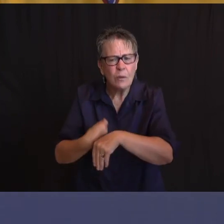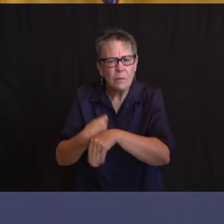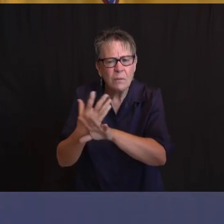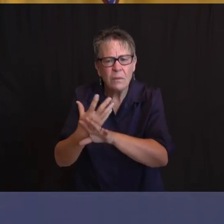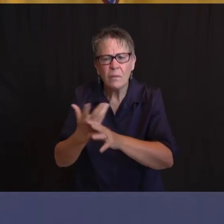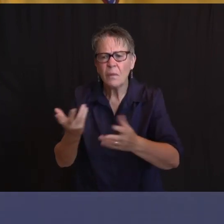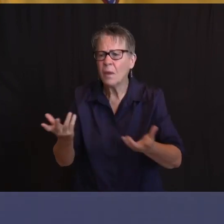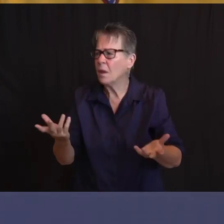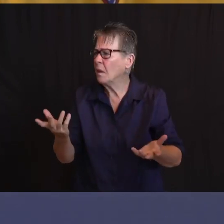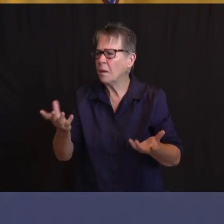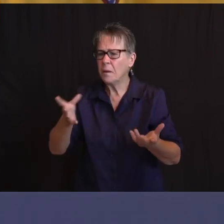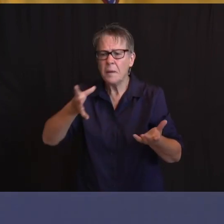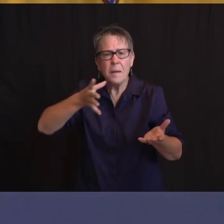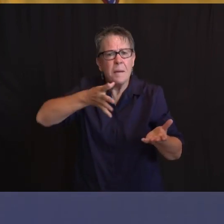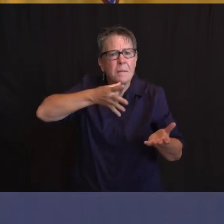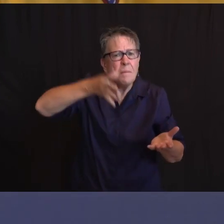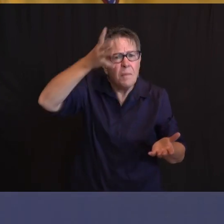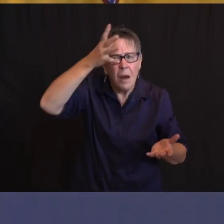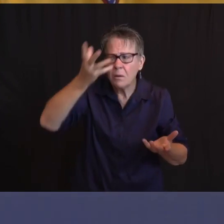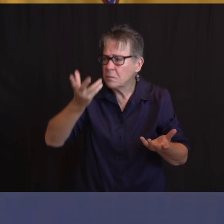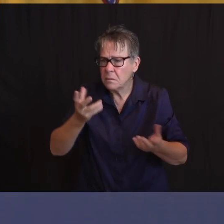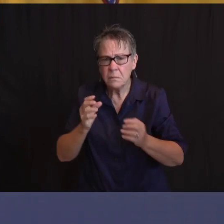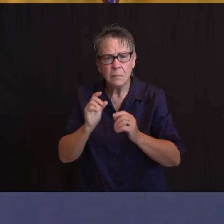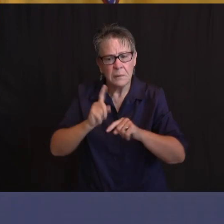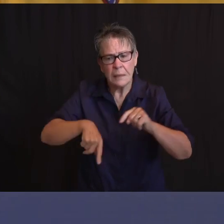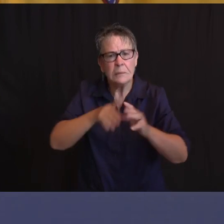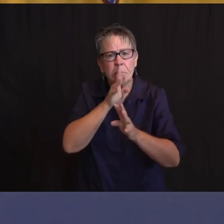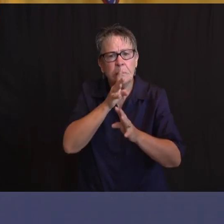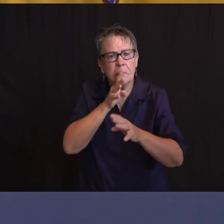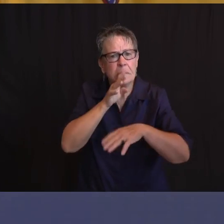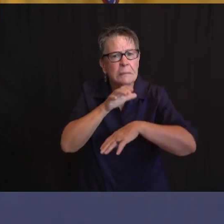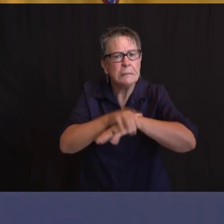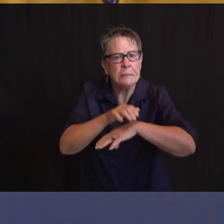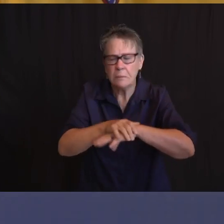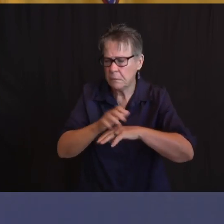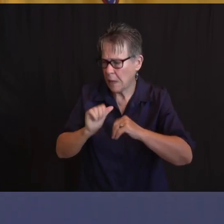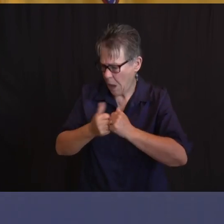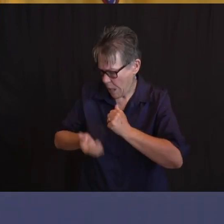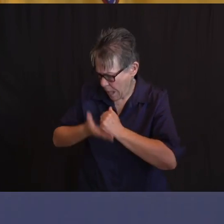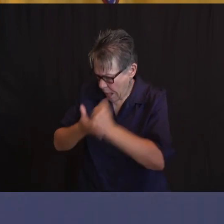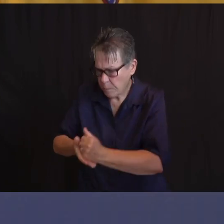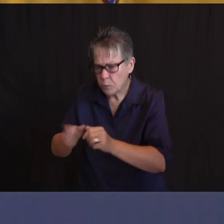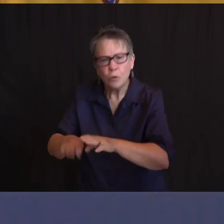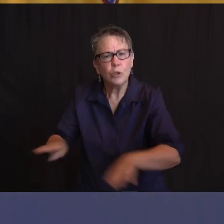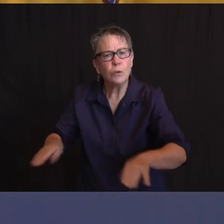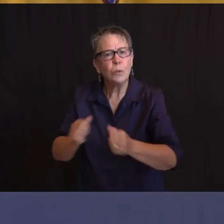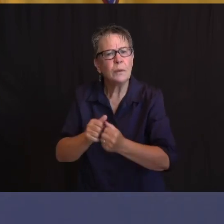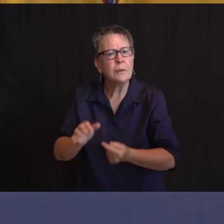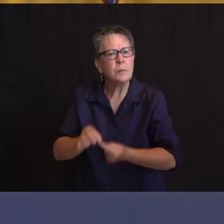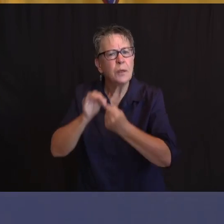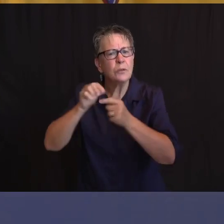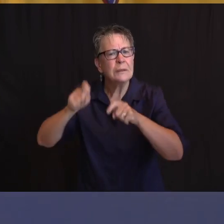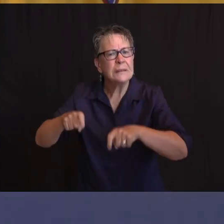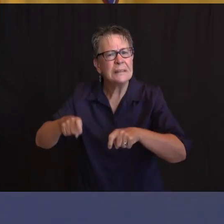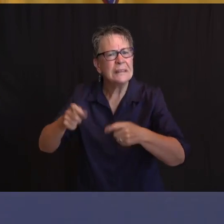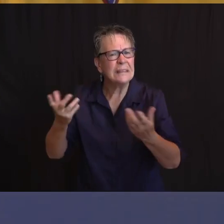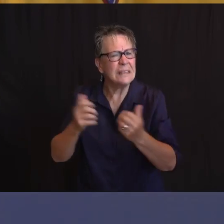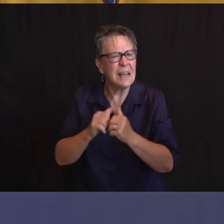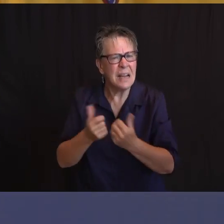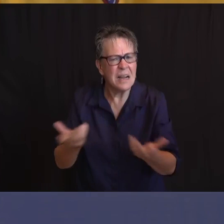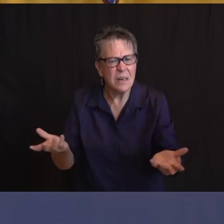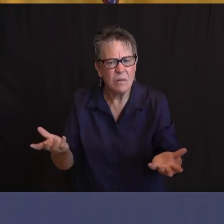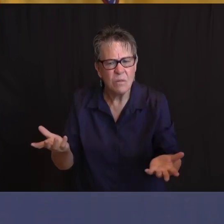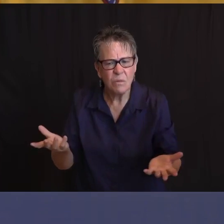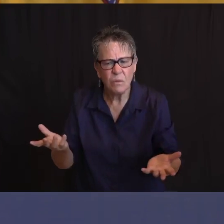about tablets, are you able to expand any details that you referred to in your remarks? I mean, will children who still don't have them receive